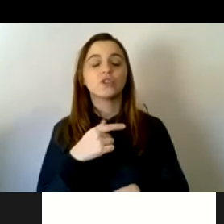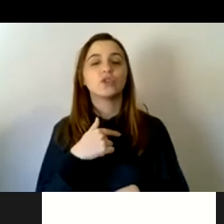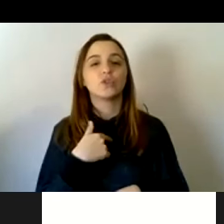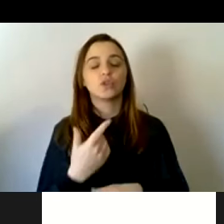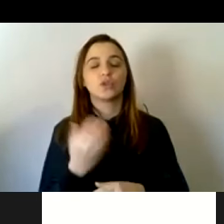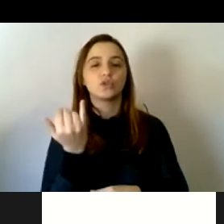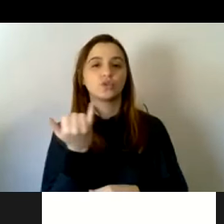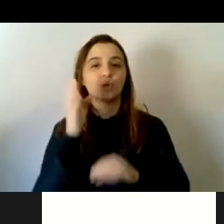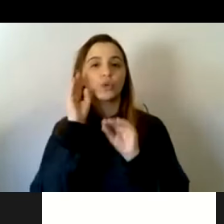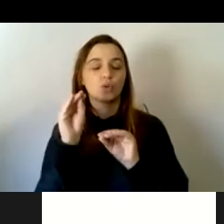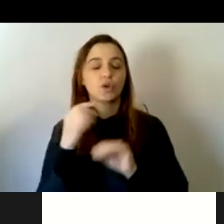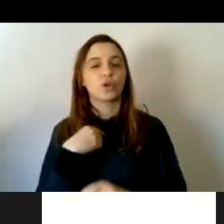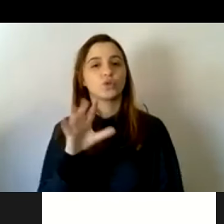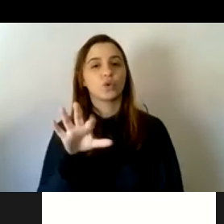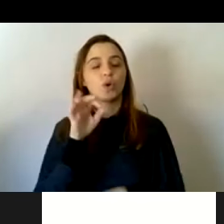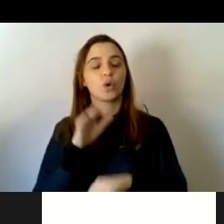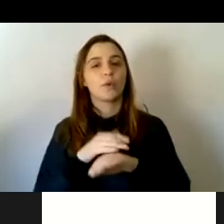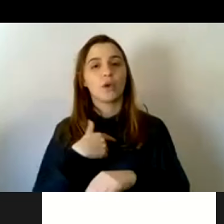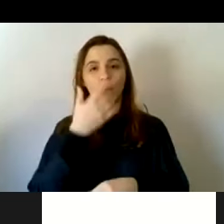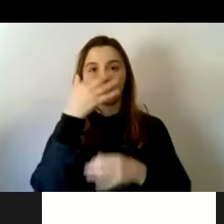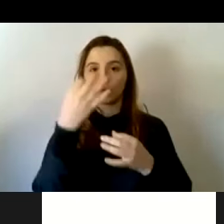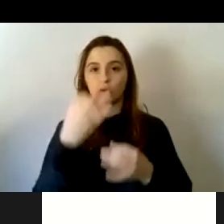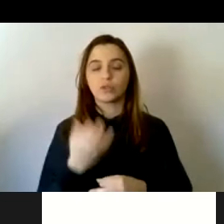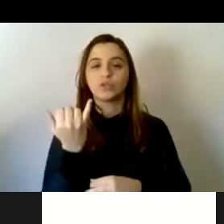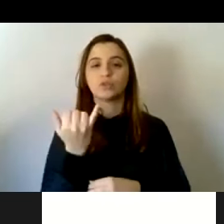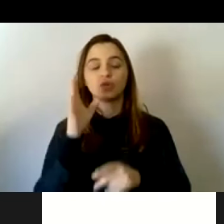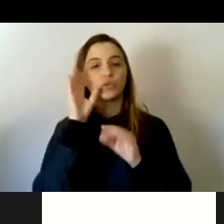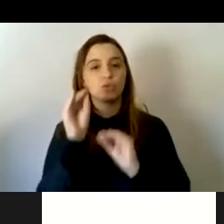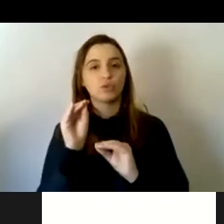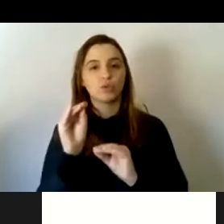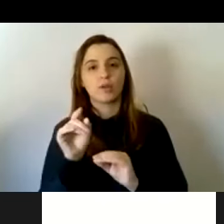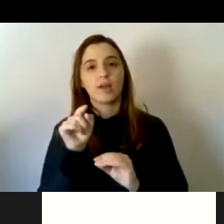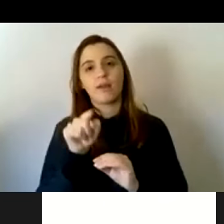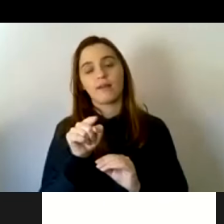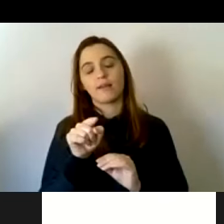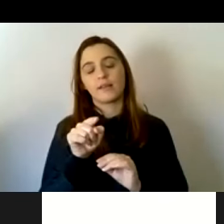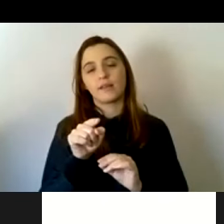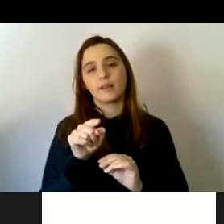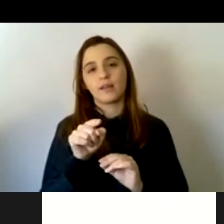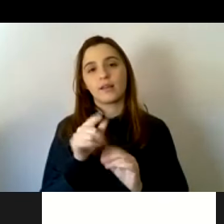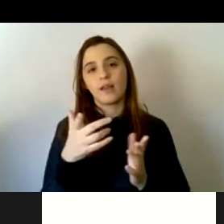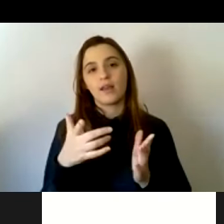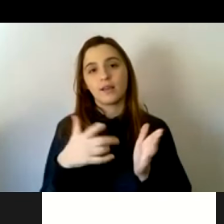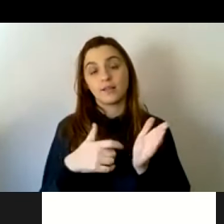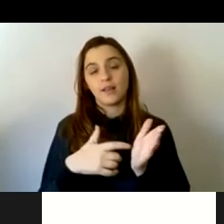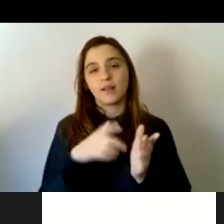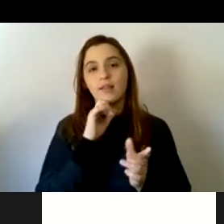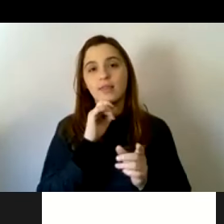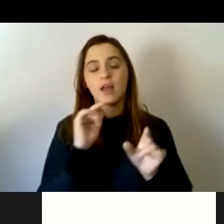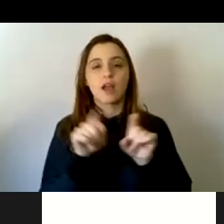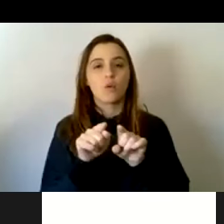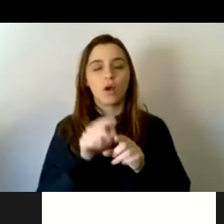institutions because I believe that educational institutions are the most likely, not necessarily, to achieve fairness